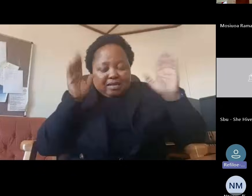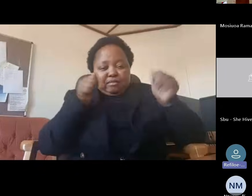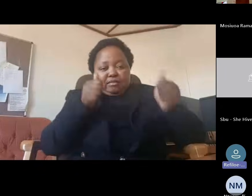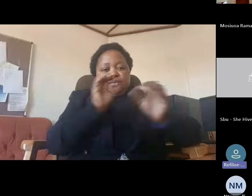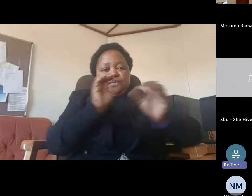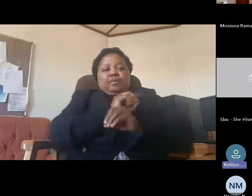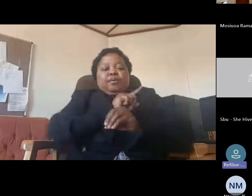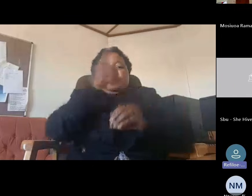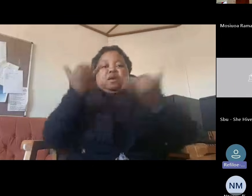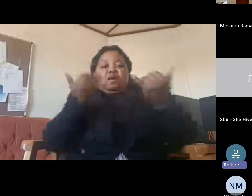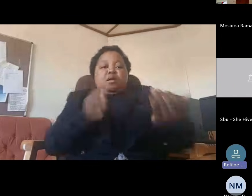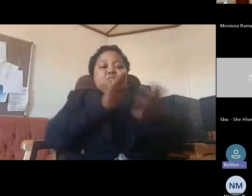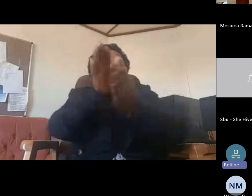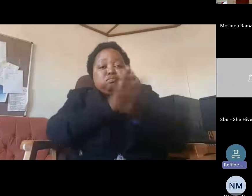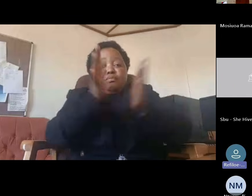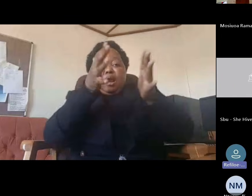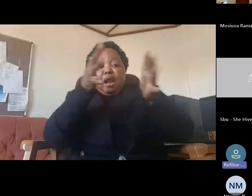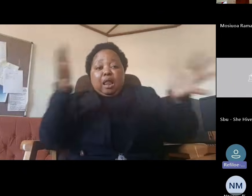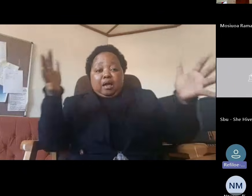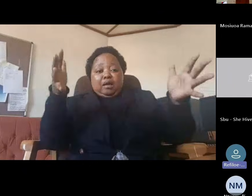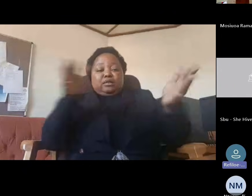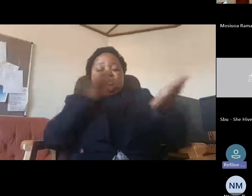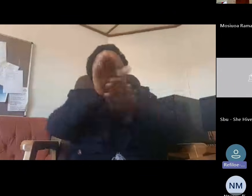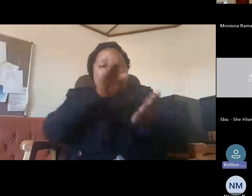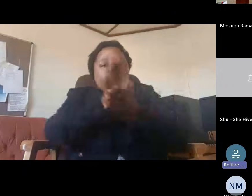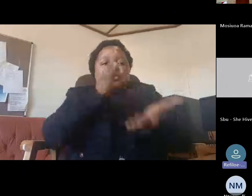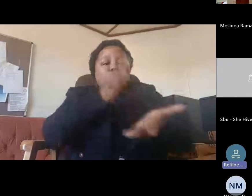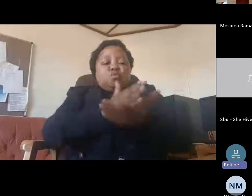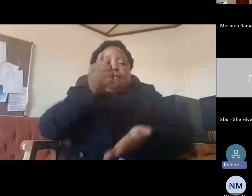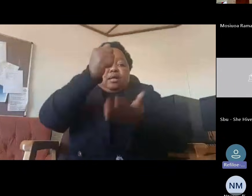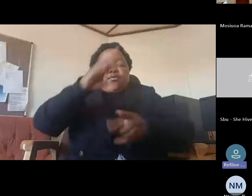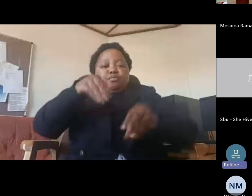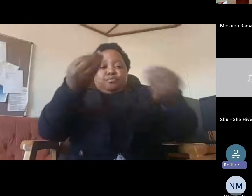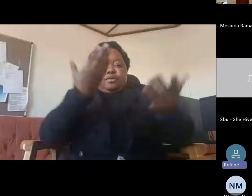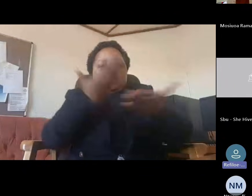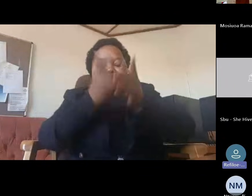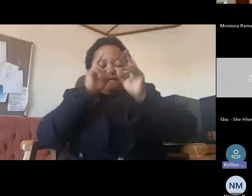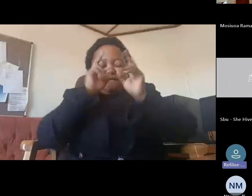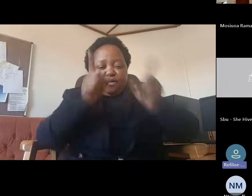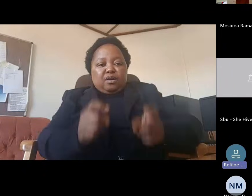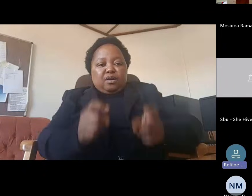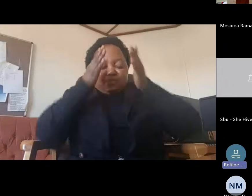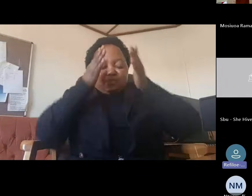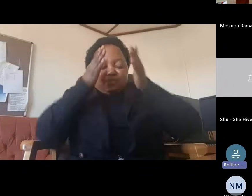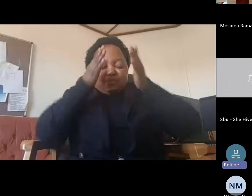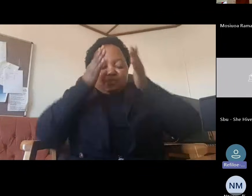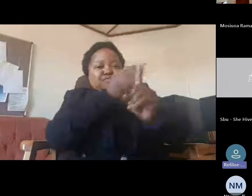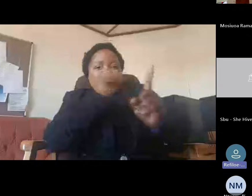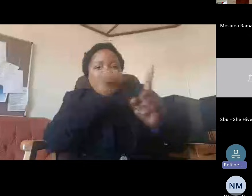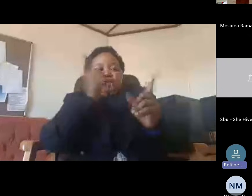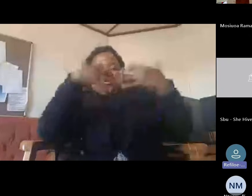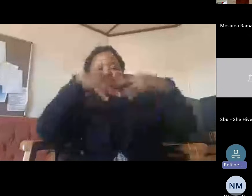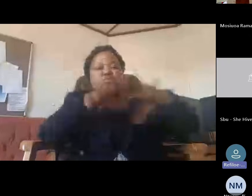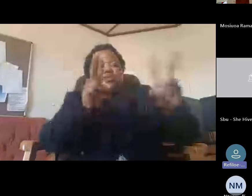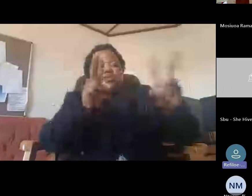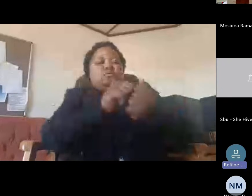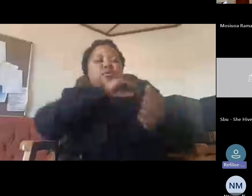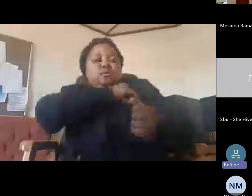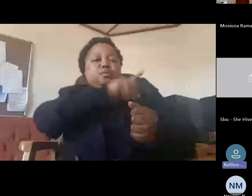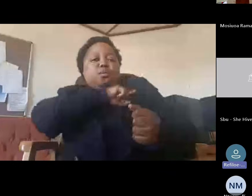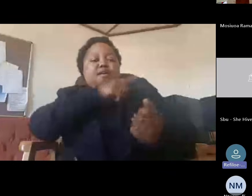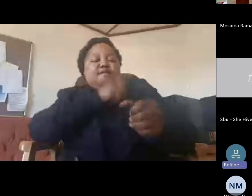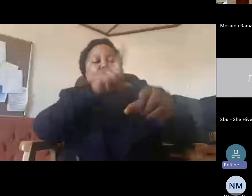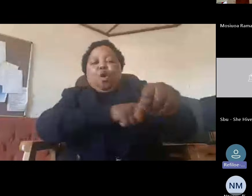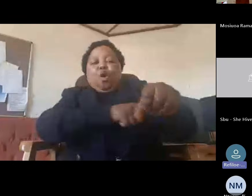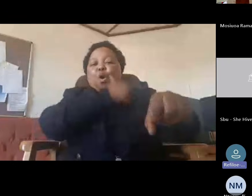budget allocation and particularly targeting inclusion of persons with disabilities, because it is the one for the longest time that has been